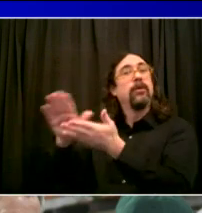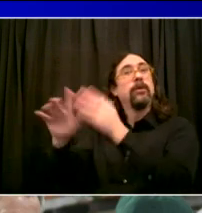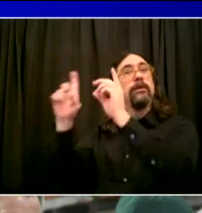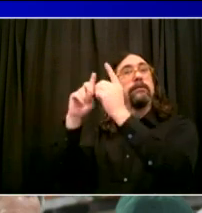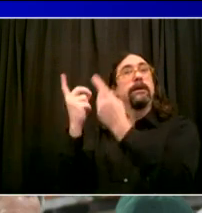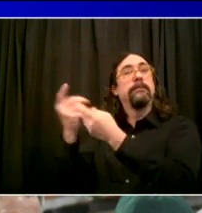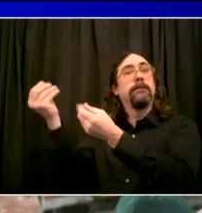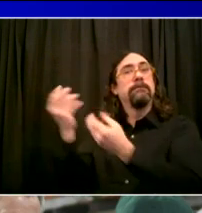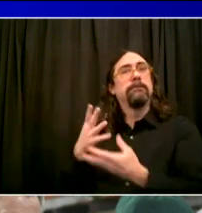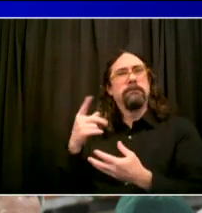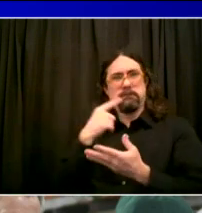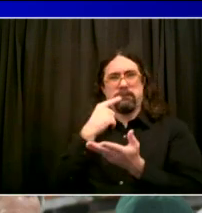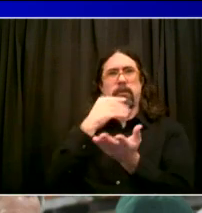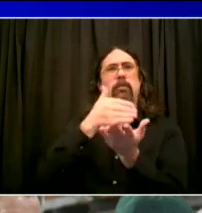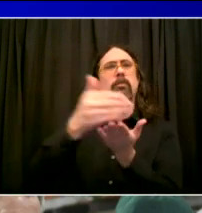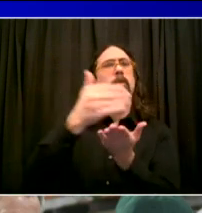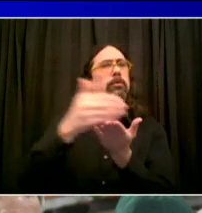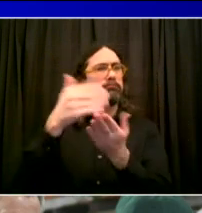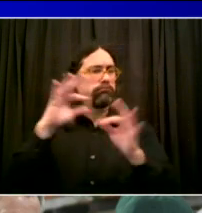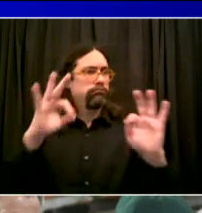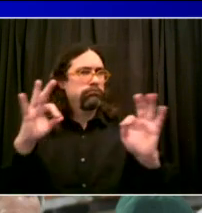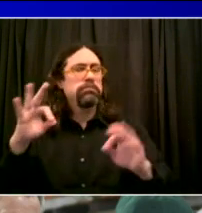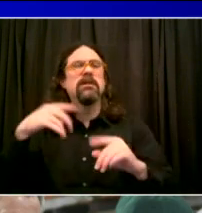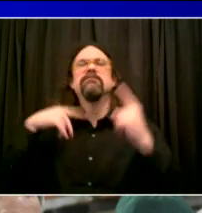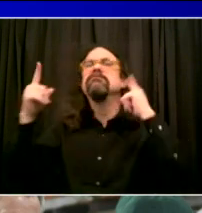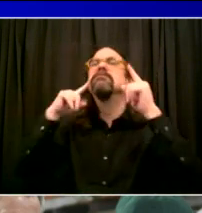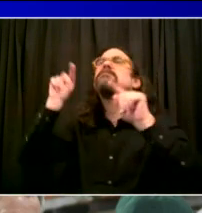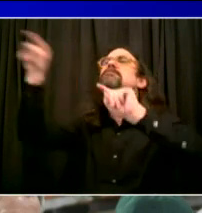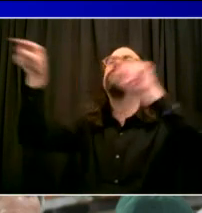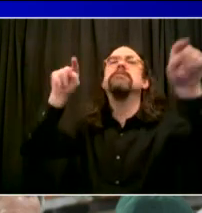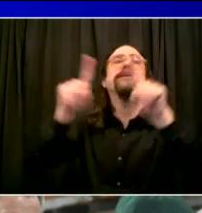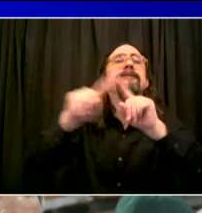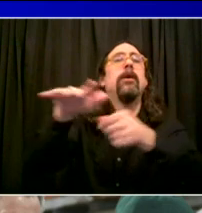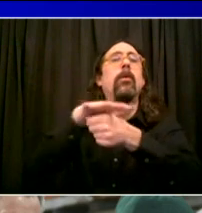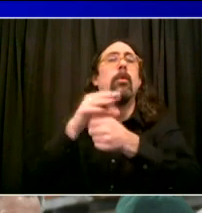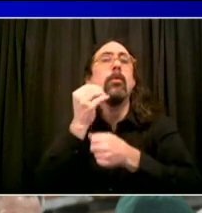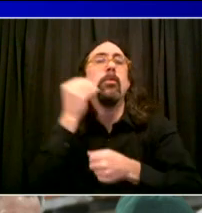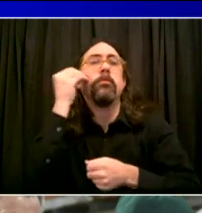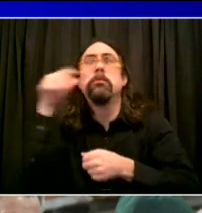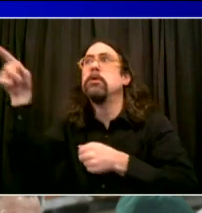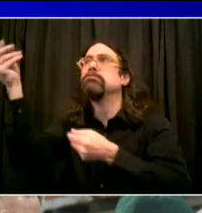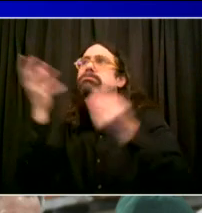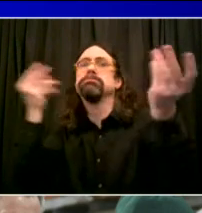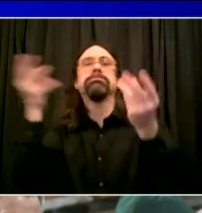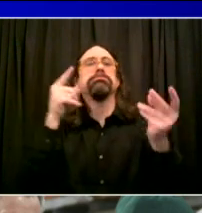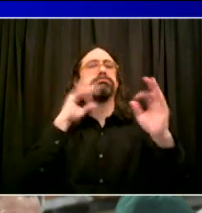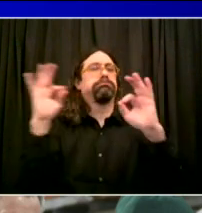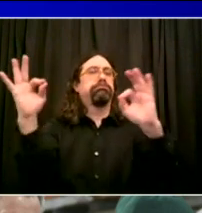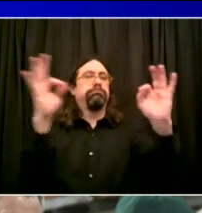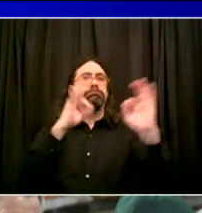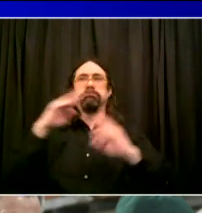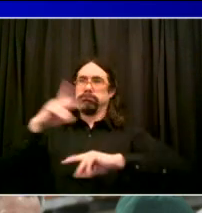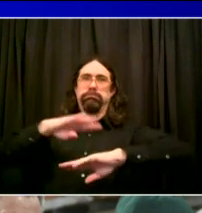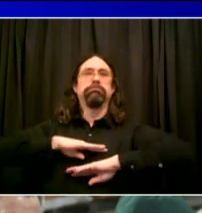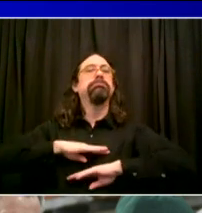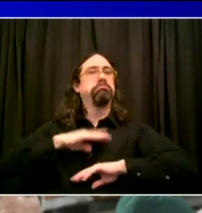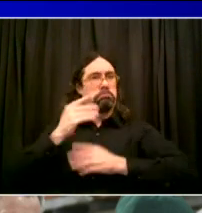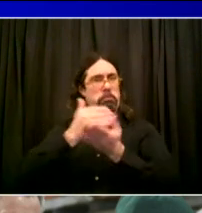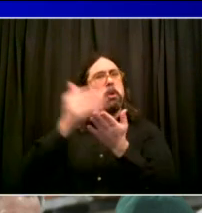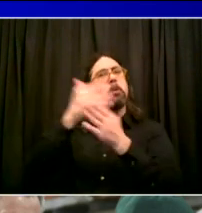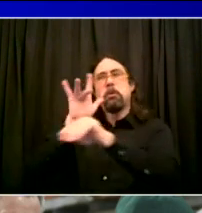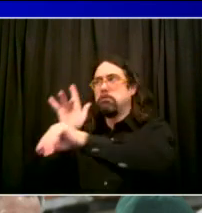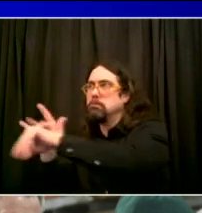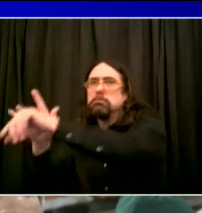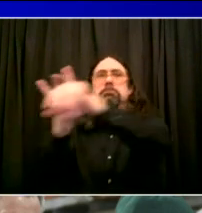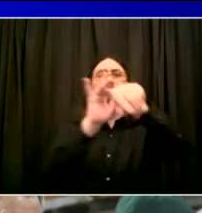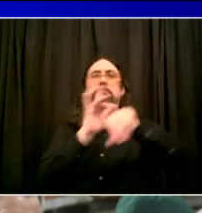see that we'd be back and running quickly. So that's what I saw with my own eyes, and it was an